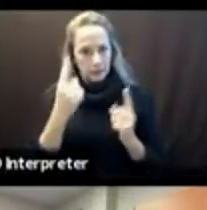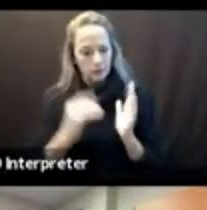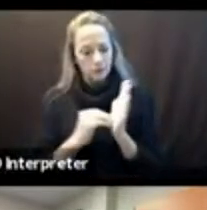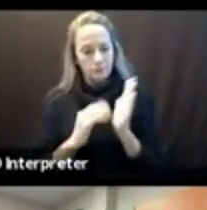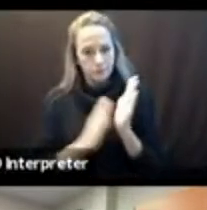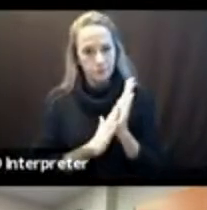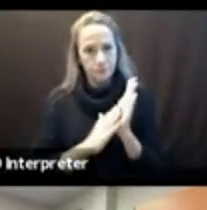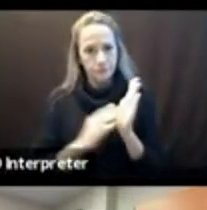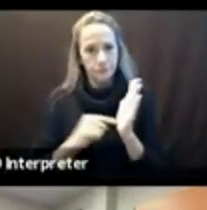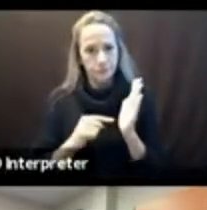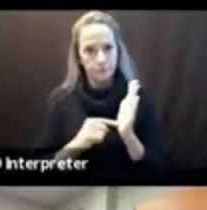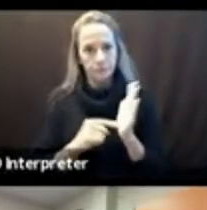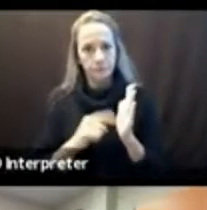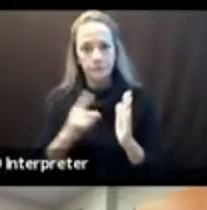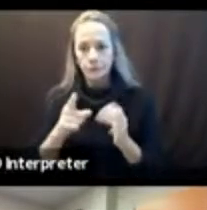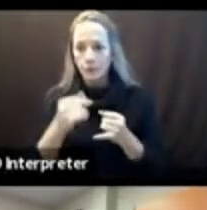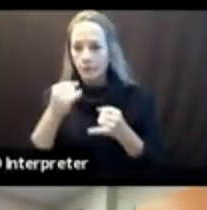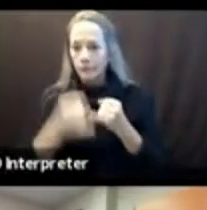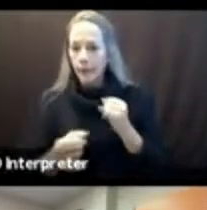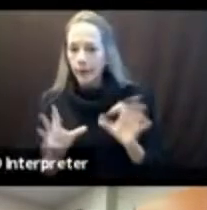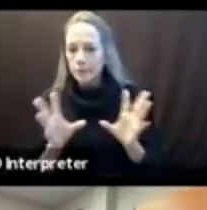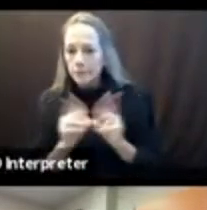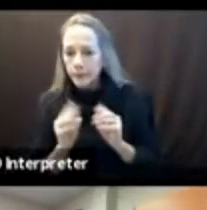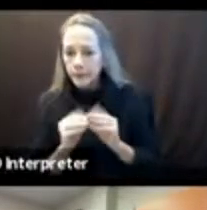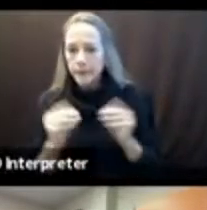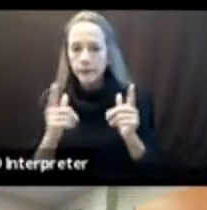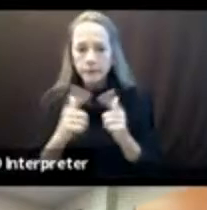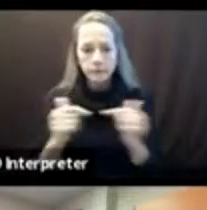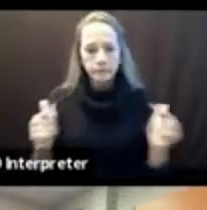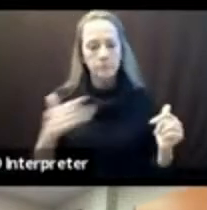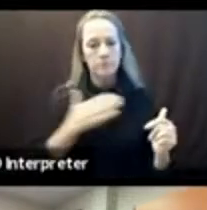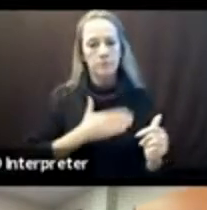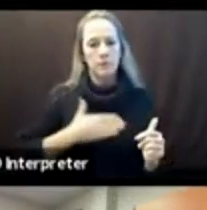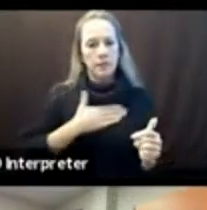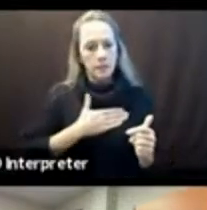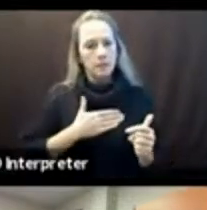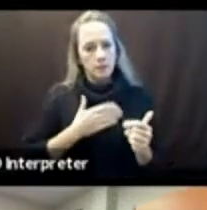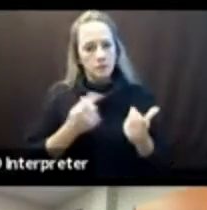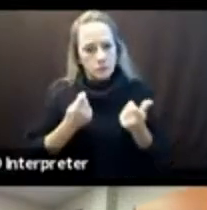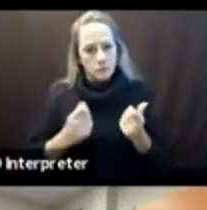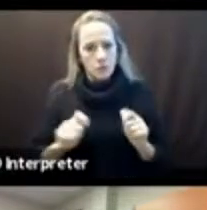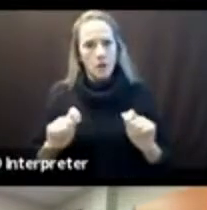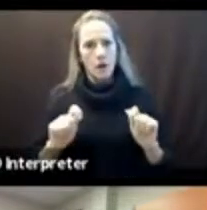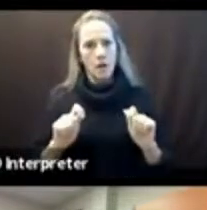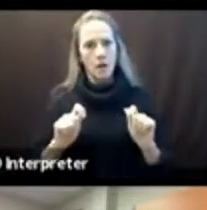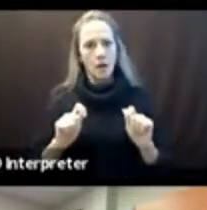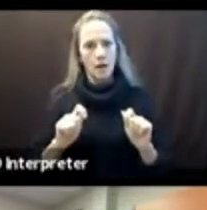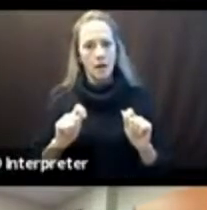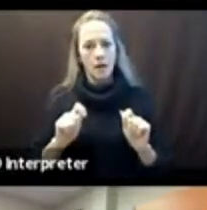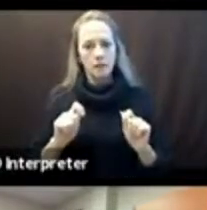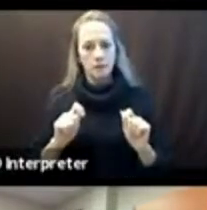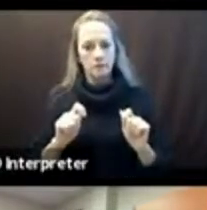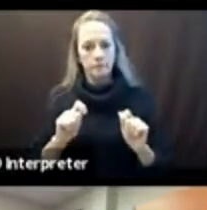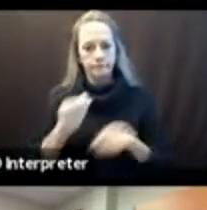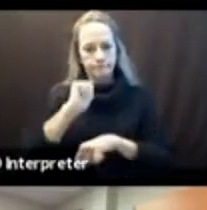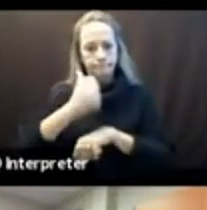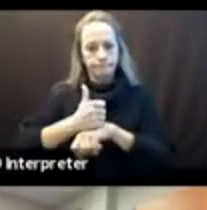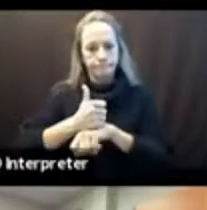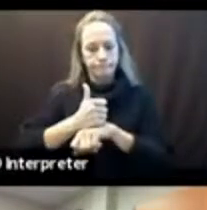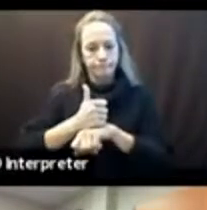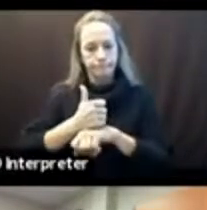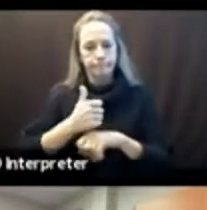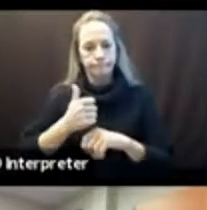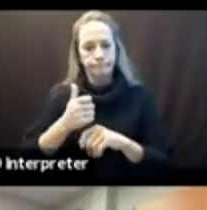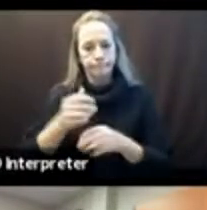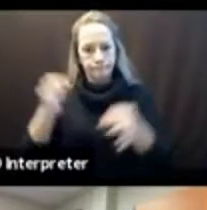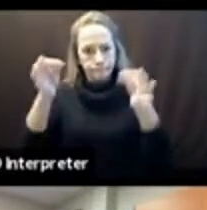your final session in other business to initiate a resolution condemning in a very